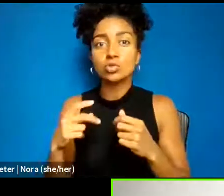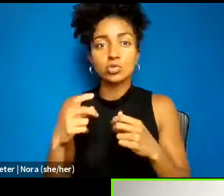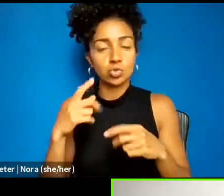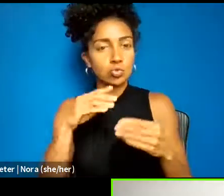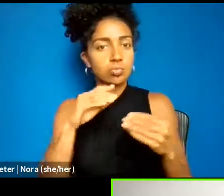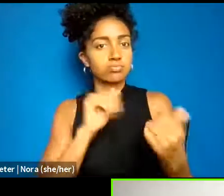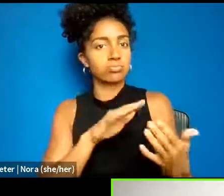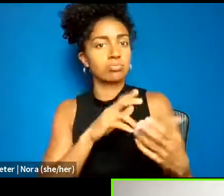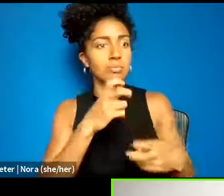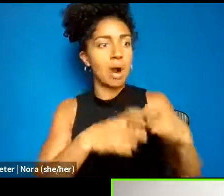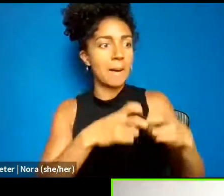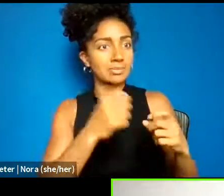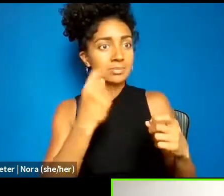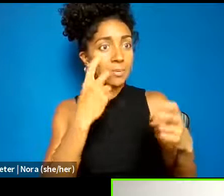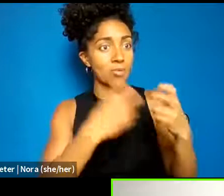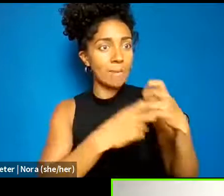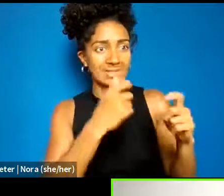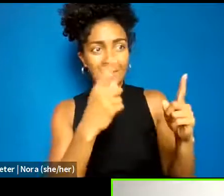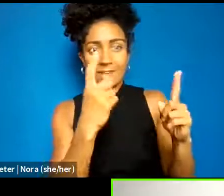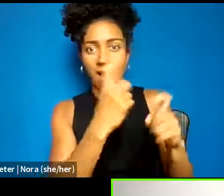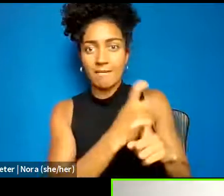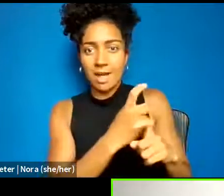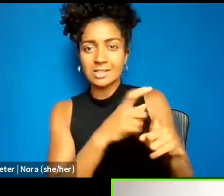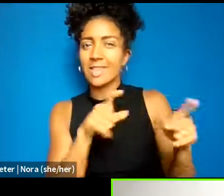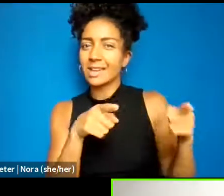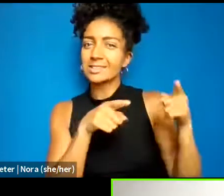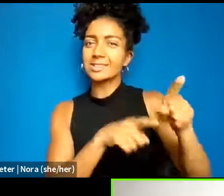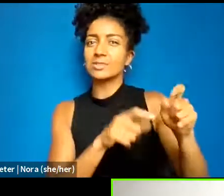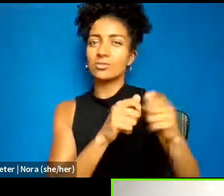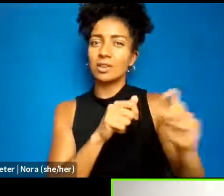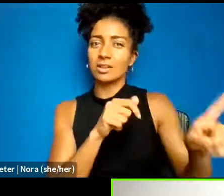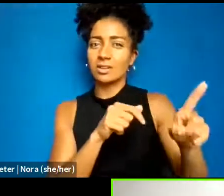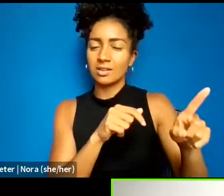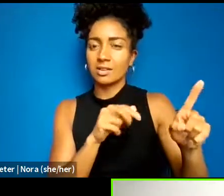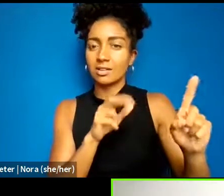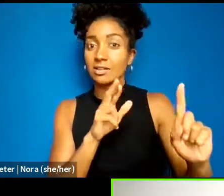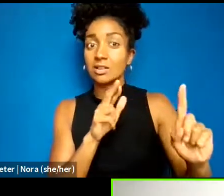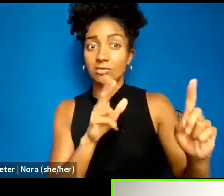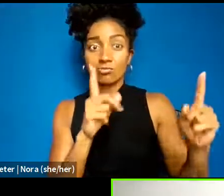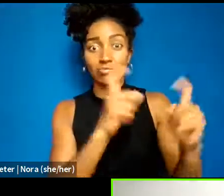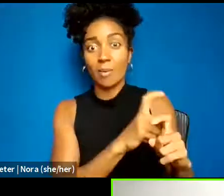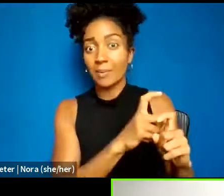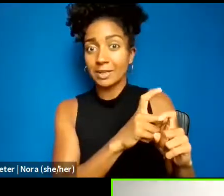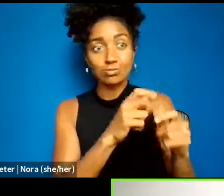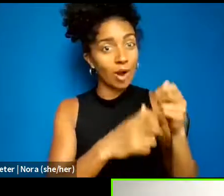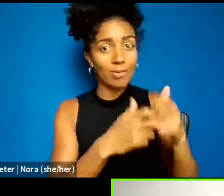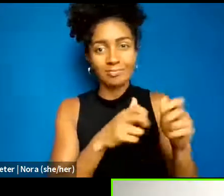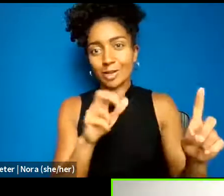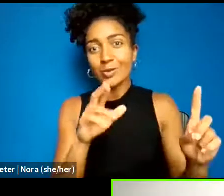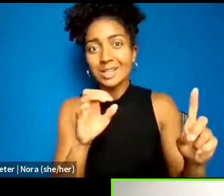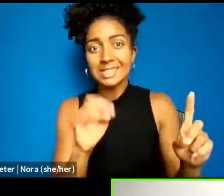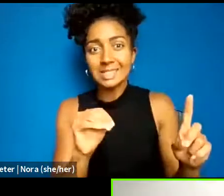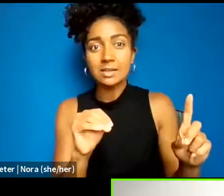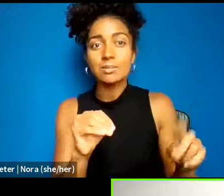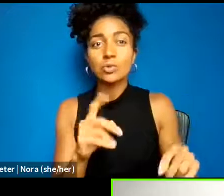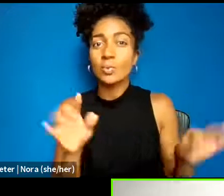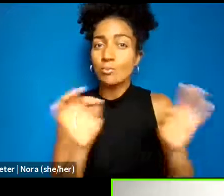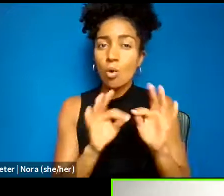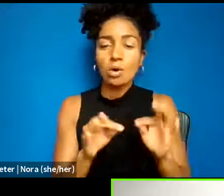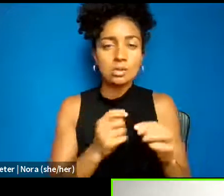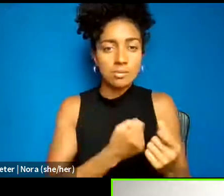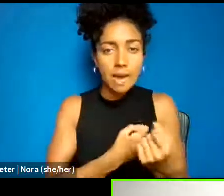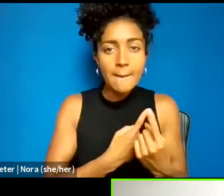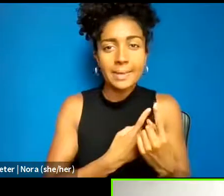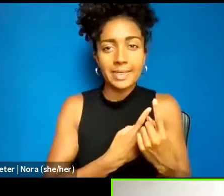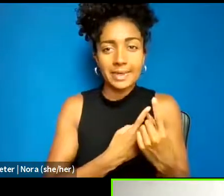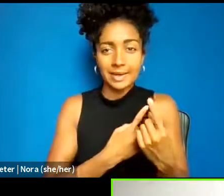principles, empathy, empathizing, which I've spoken about a couple of times here, really around starting it off